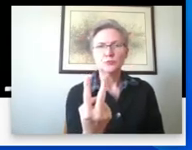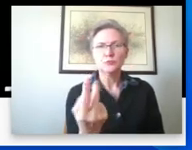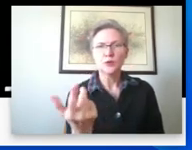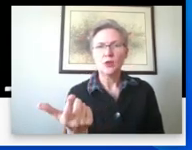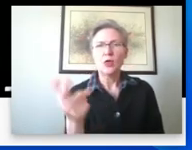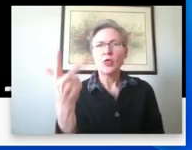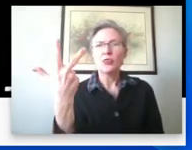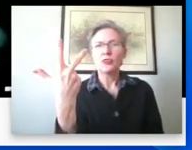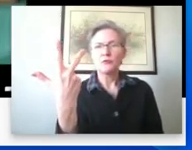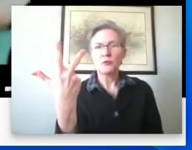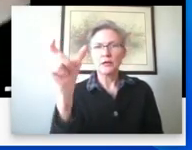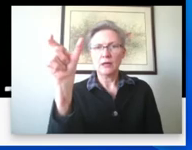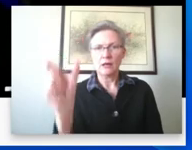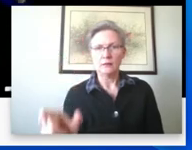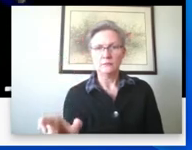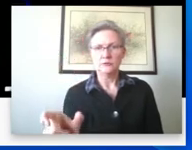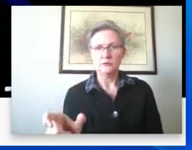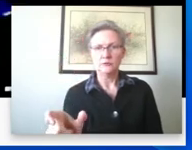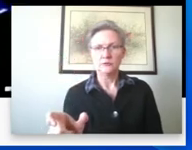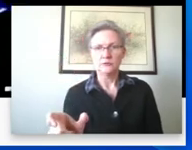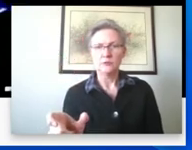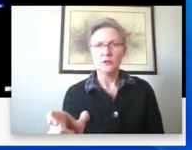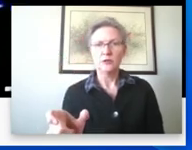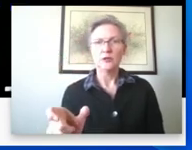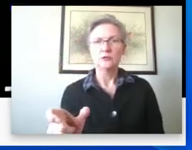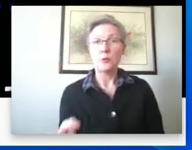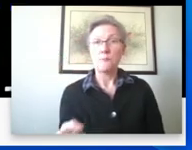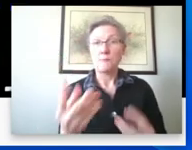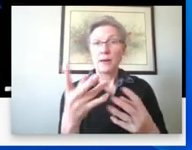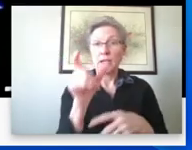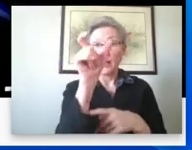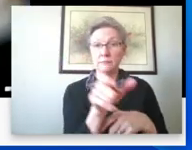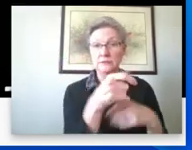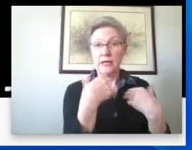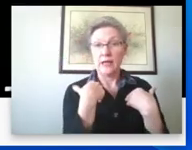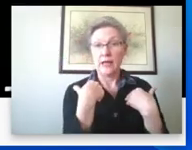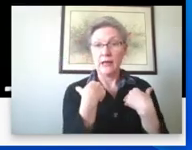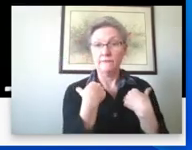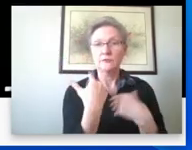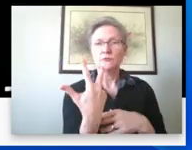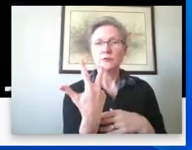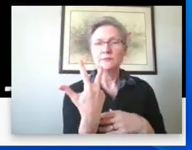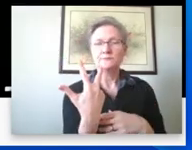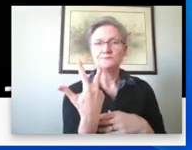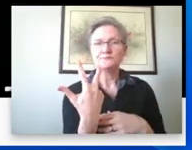is 3 columns. So the number of columns I have is 3.